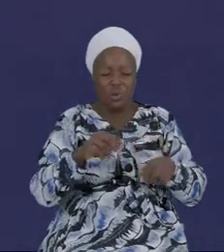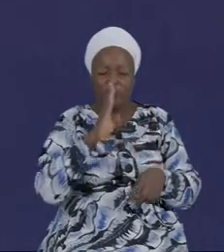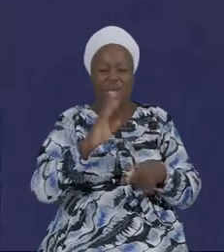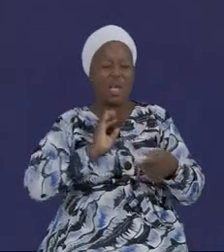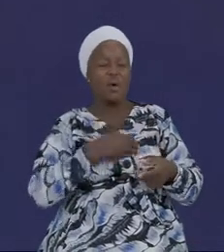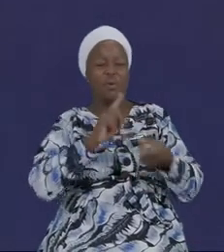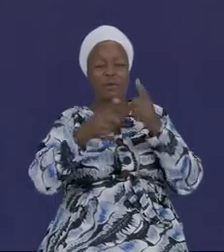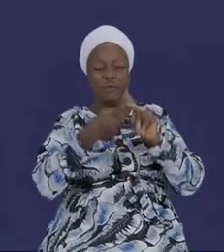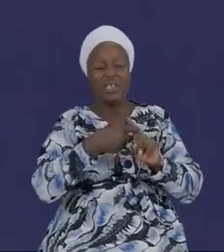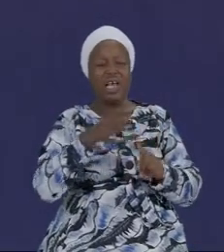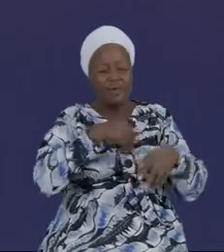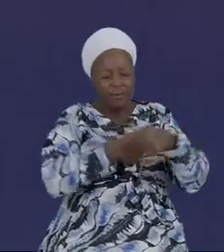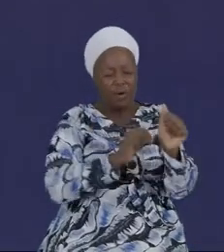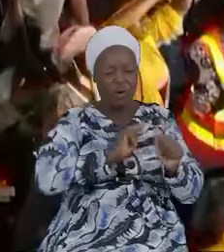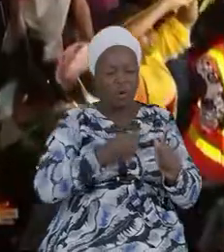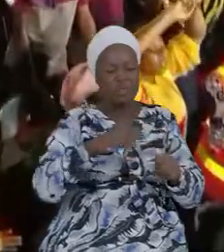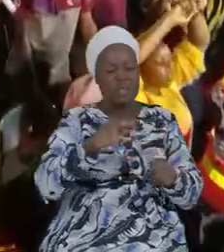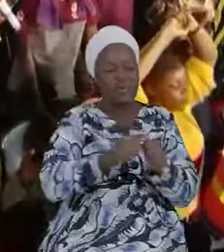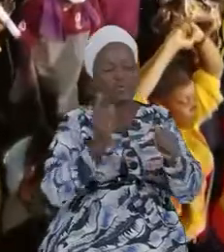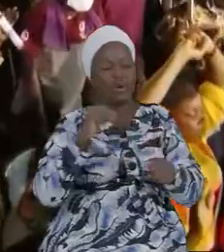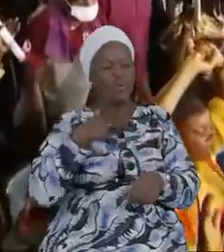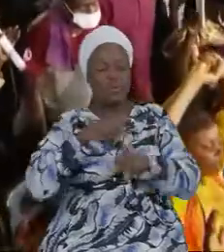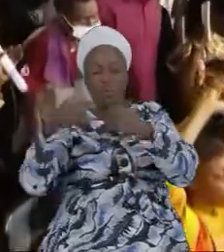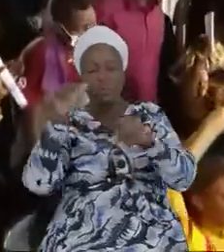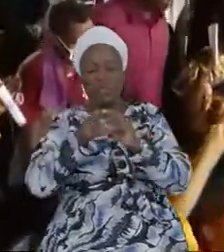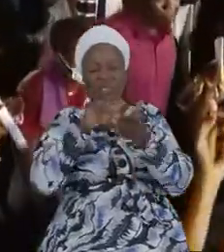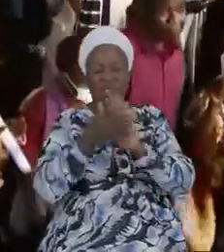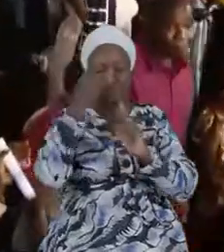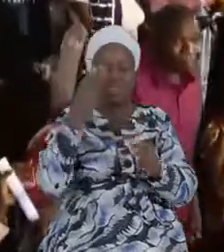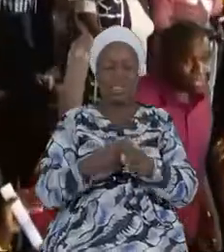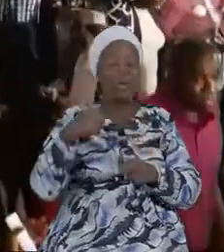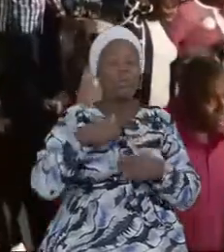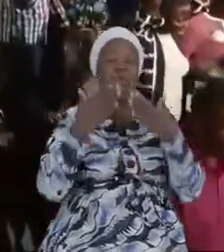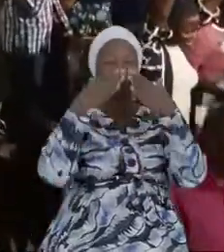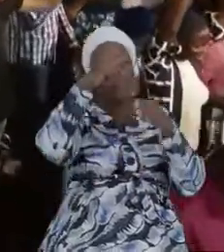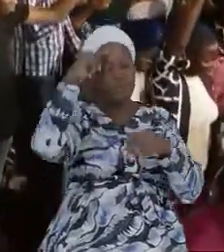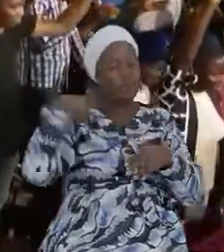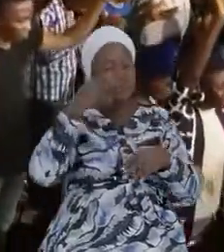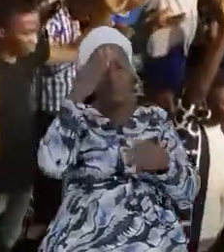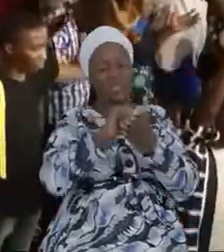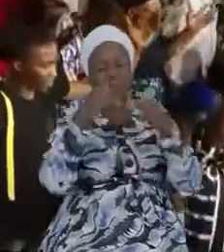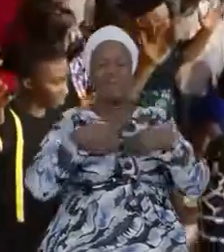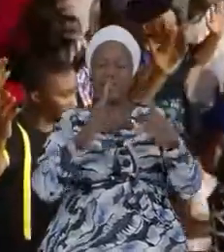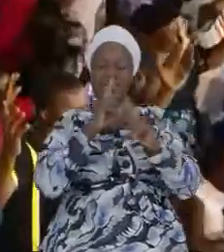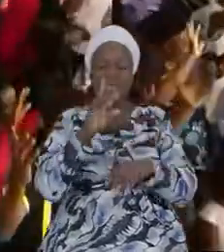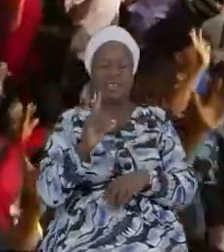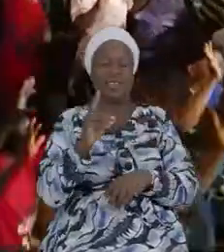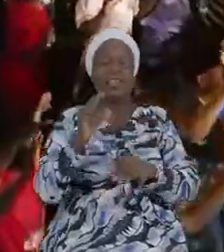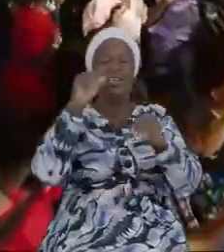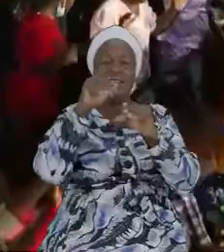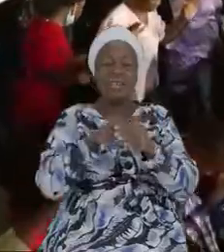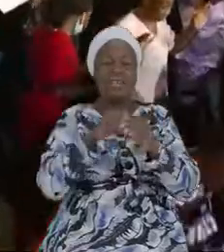us everywhere we go in Jesus' name. We thank you because we know you have answered.